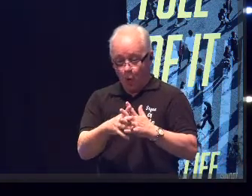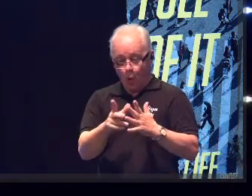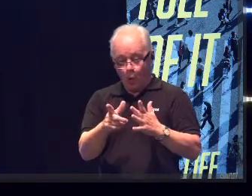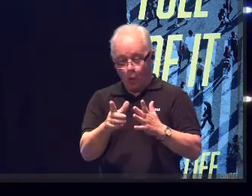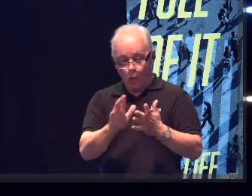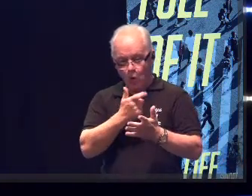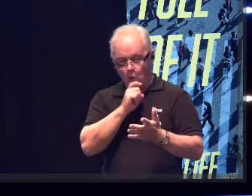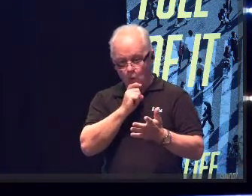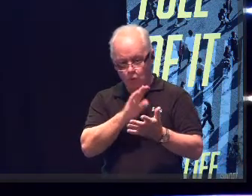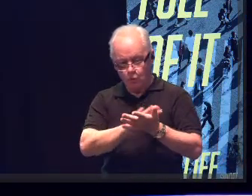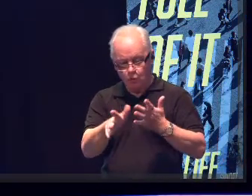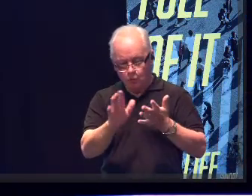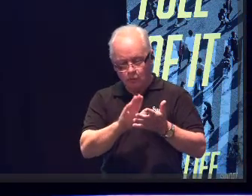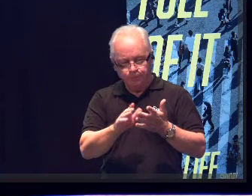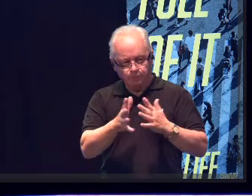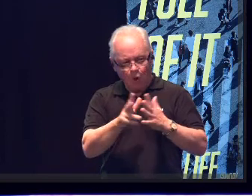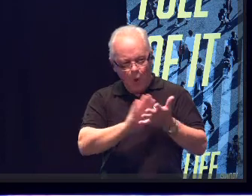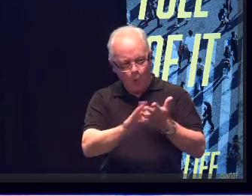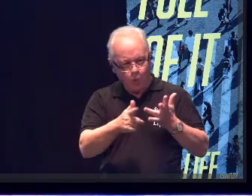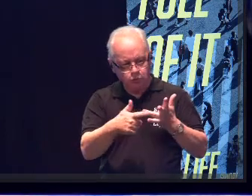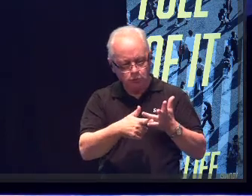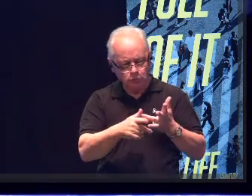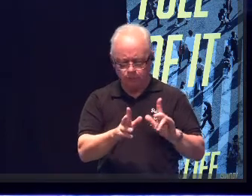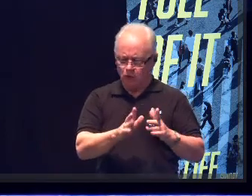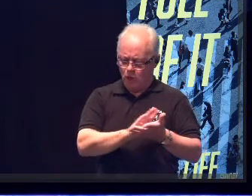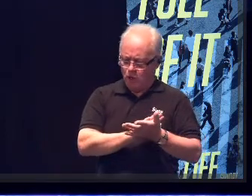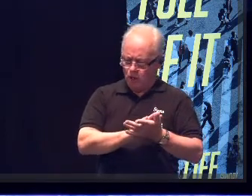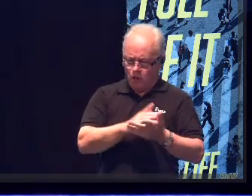The truth is not just an idea. The truth is a person.